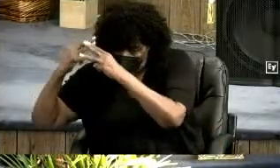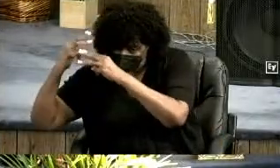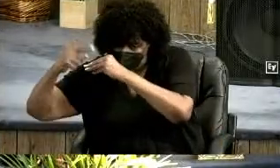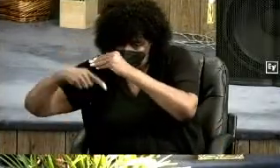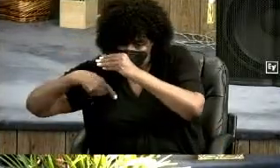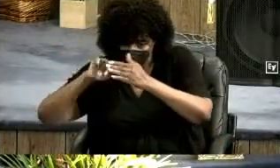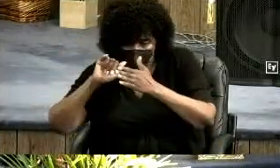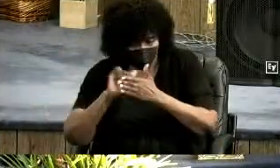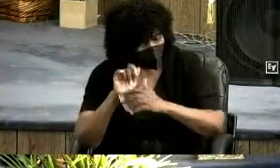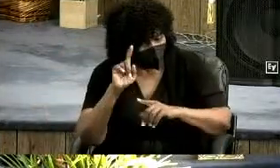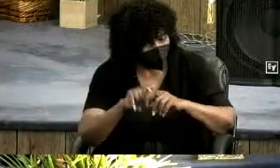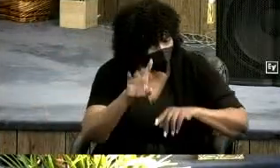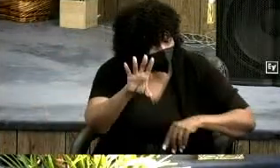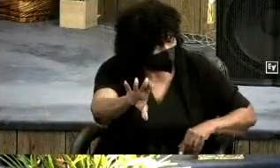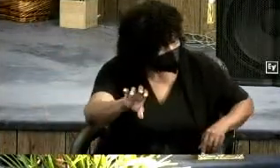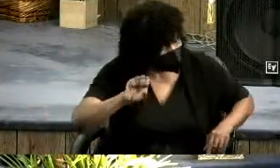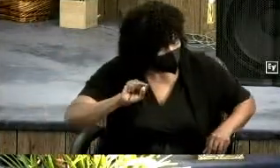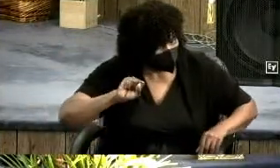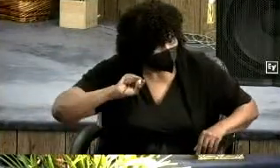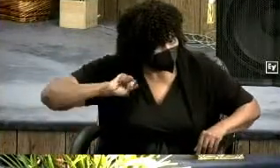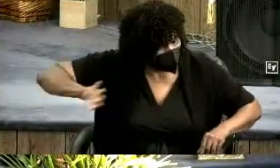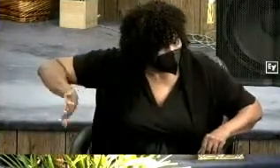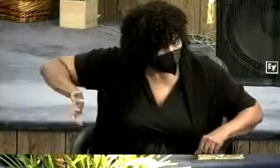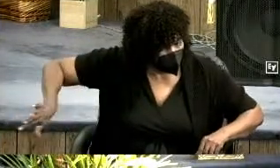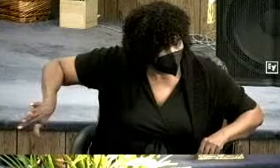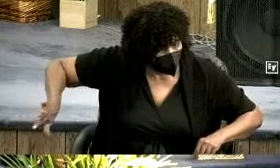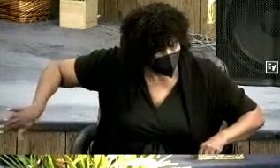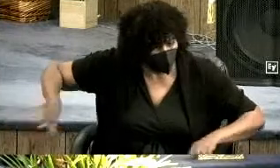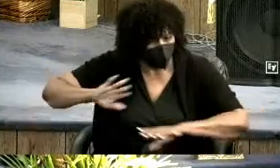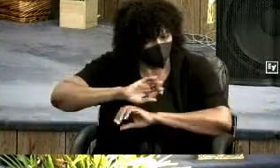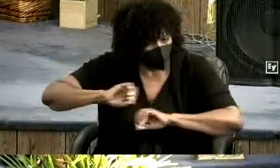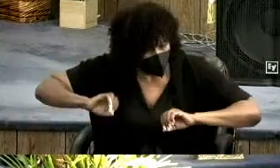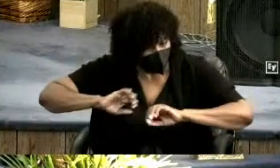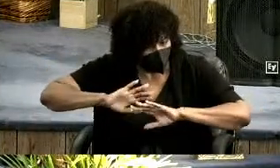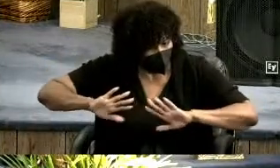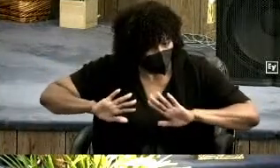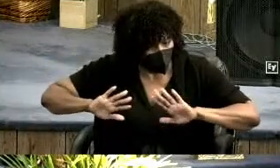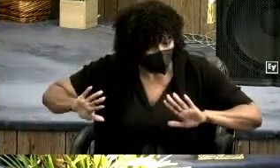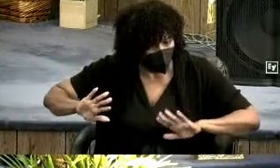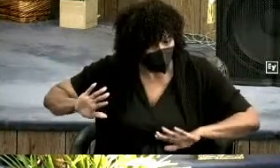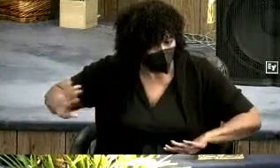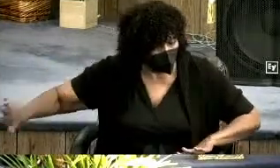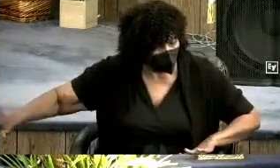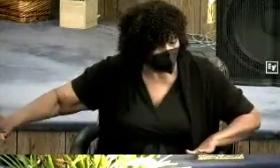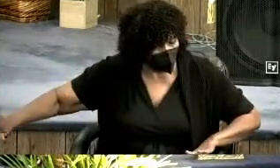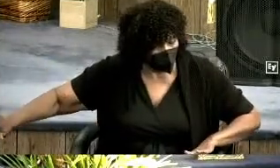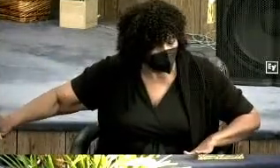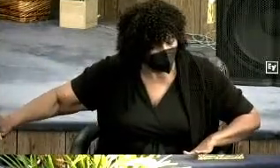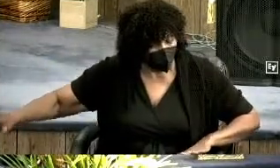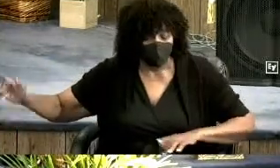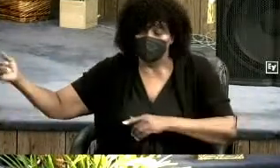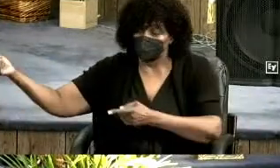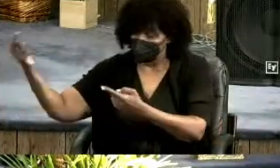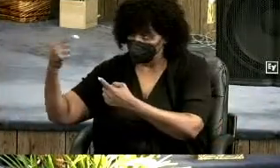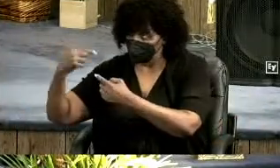and it can't be recovered because it's gone. It's no more. It's out of here. I return to